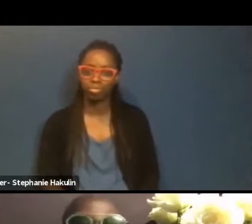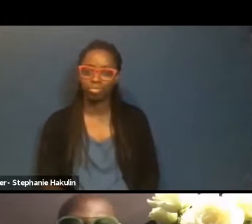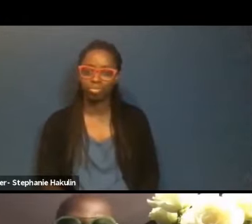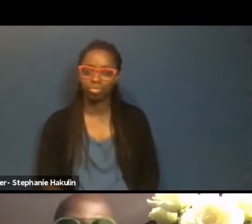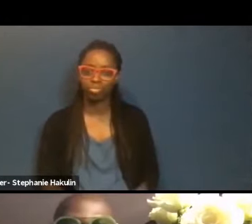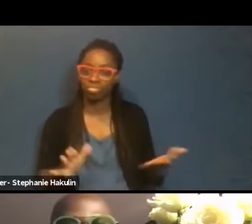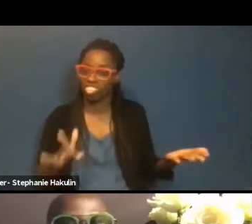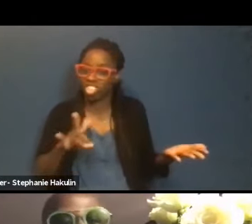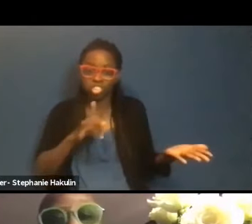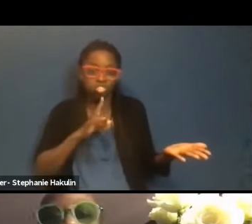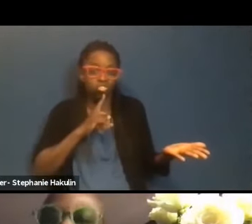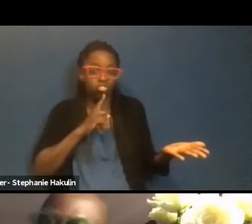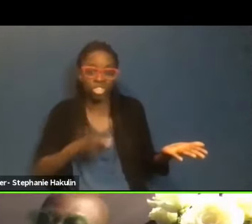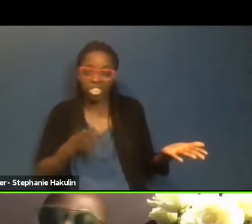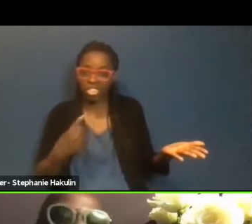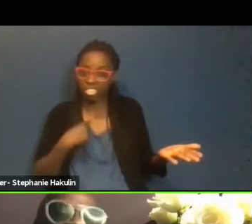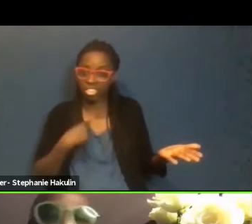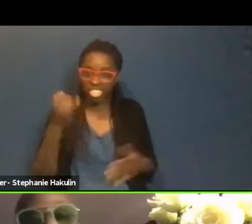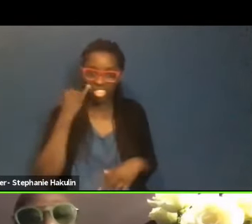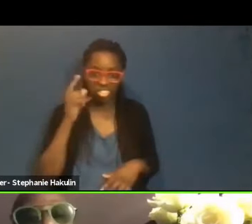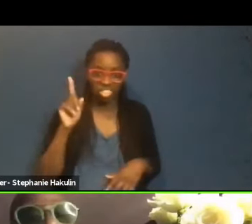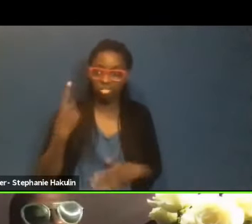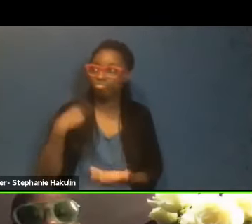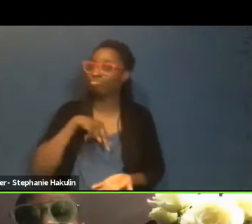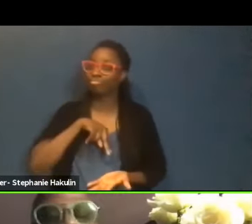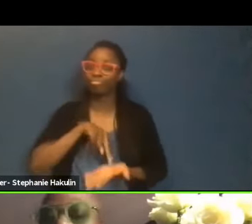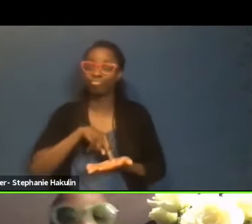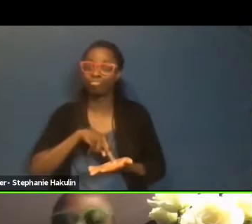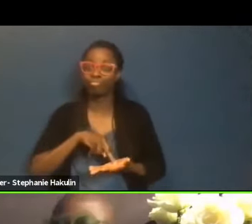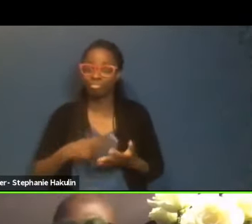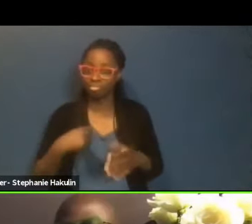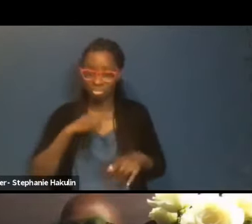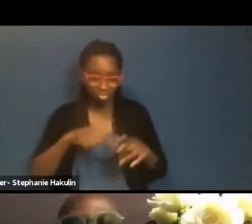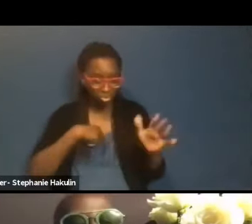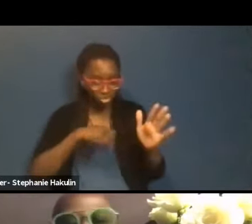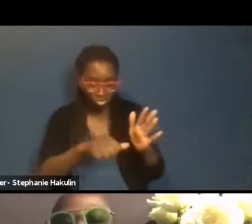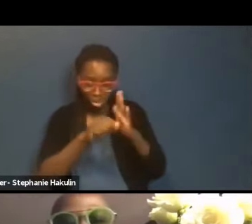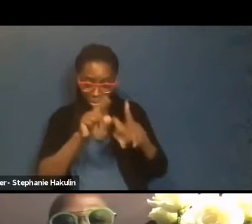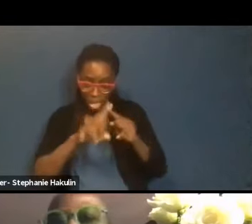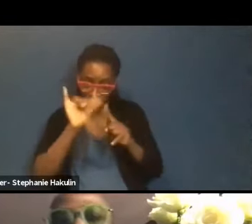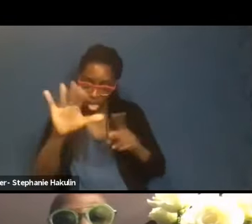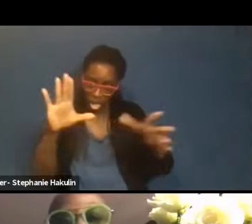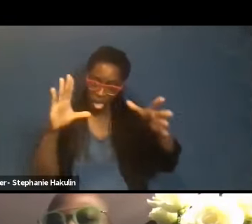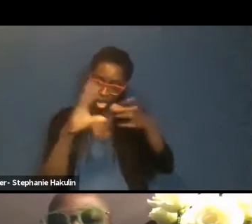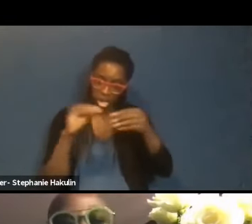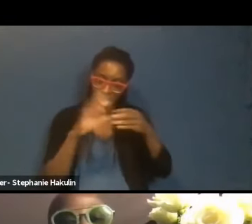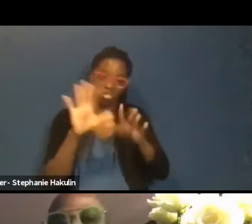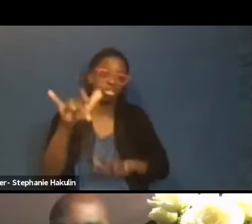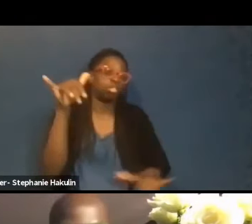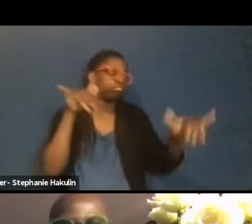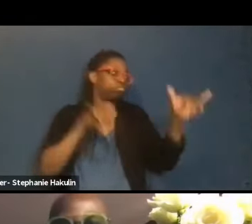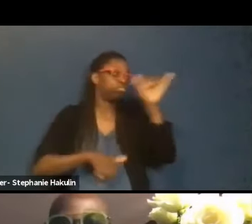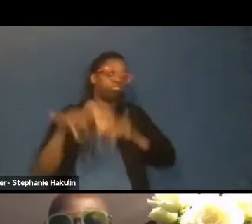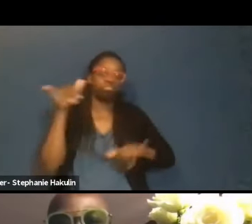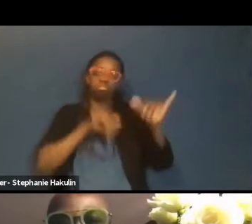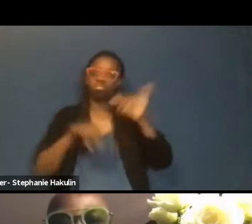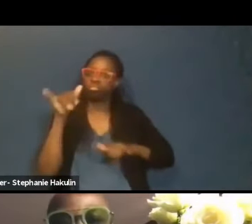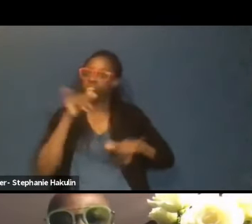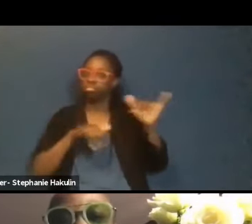if you just did the form. But then you killed it. So my heart has